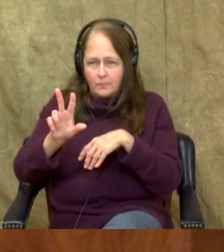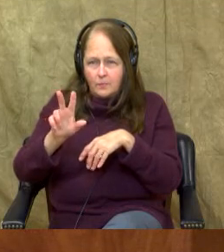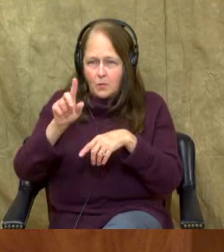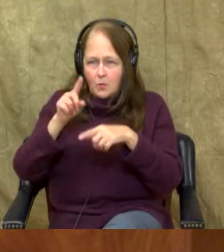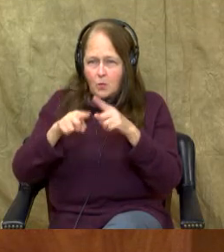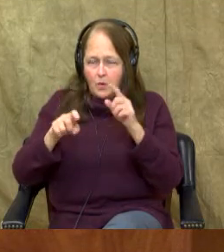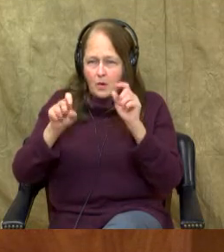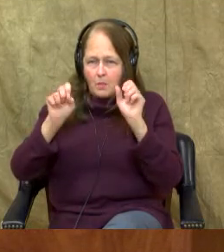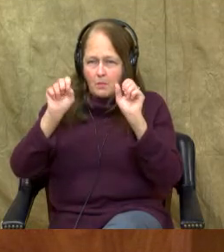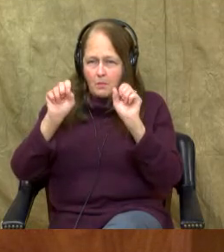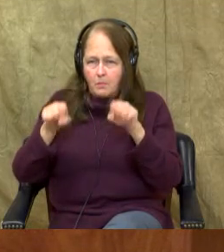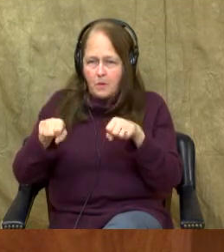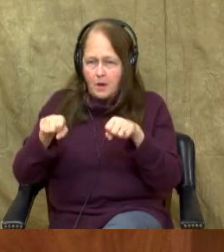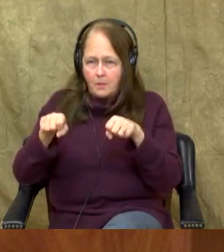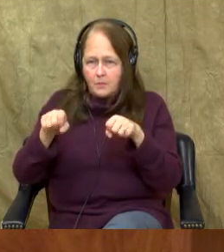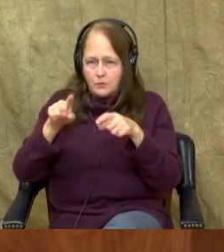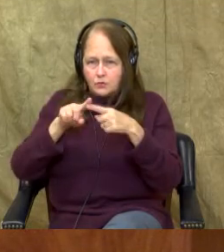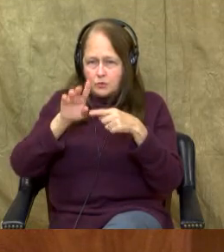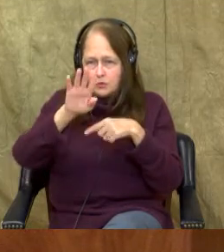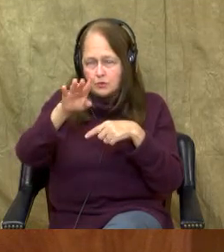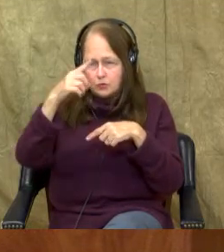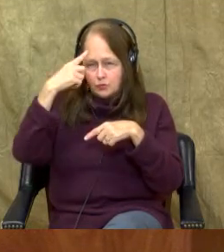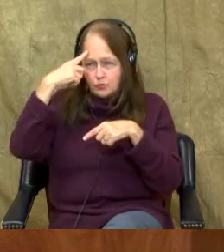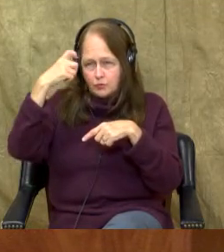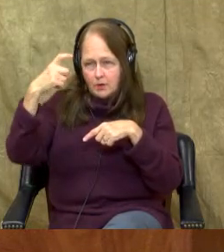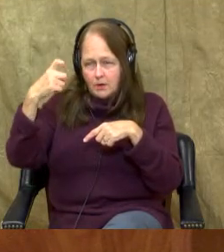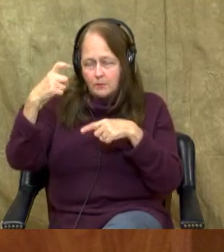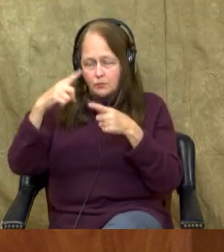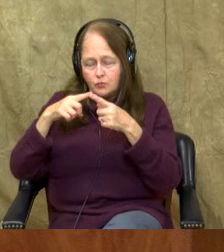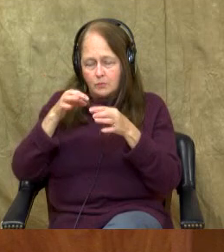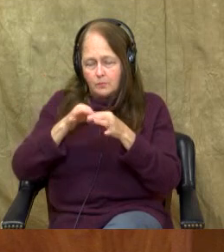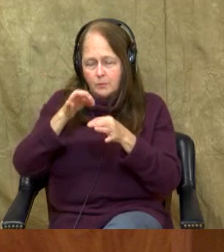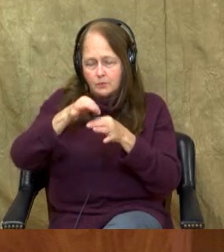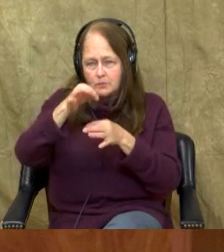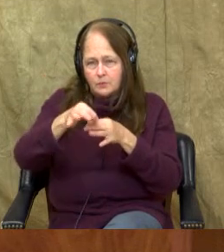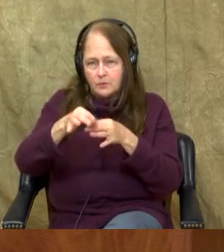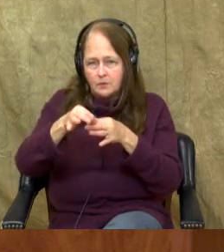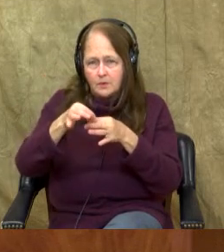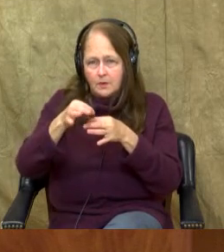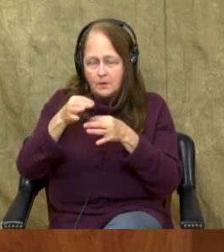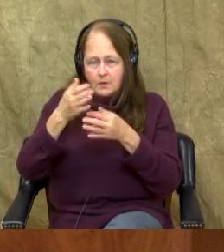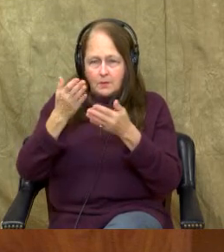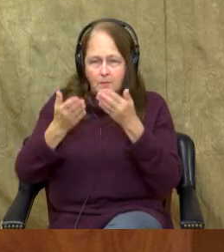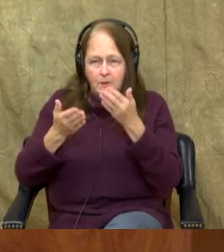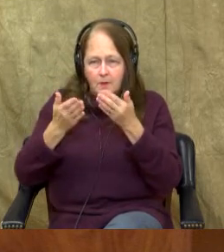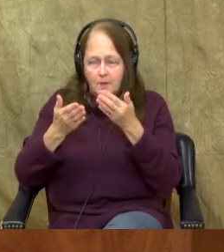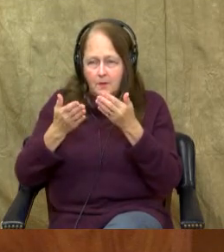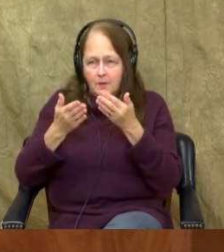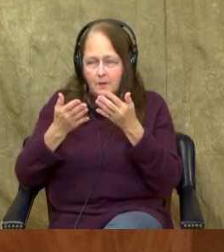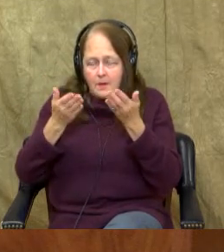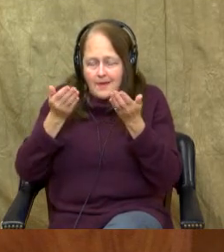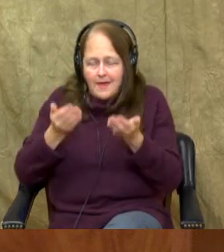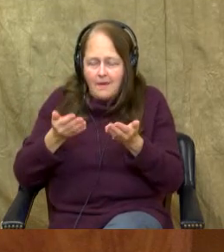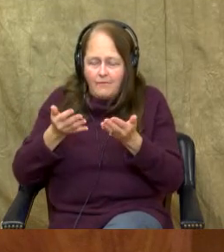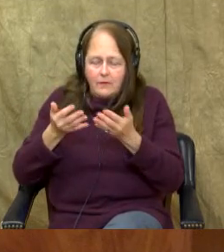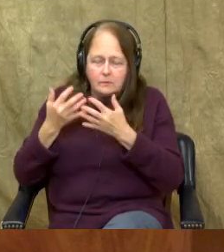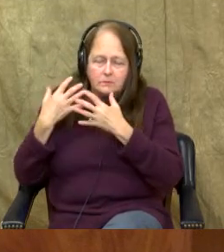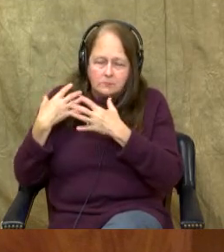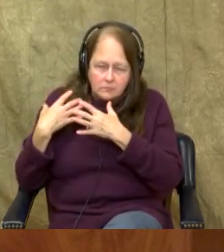What could possibly happen to this dream being deferred? Maybe it just sags like a heavy